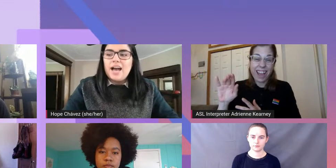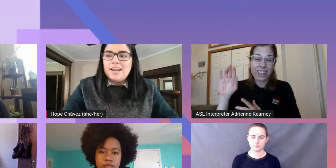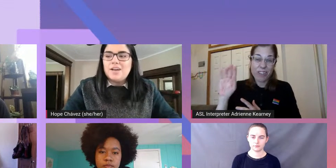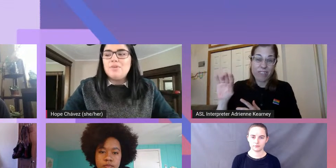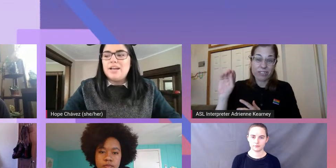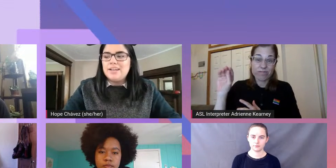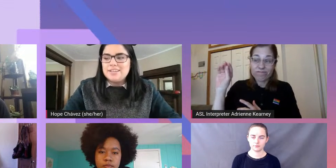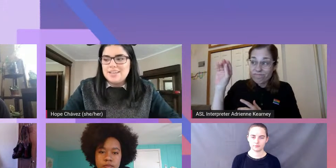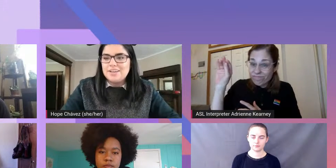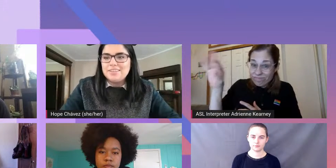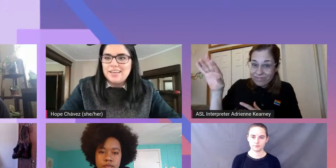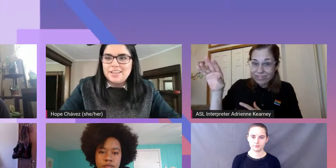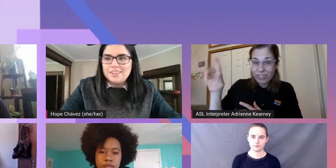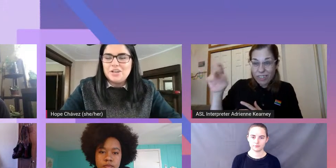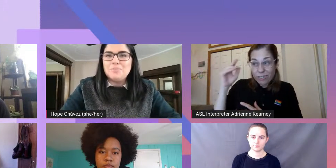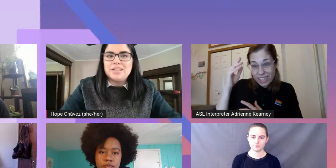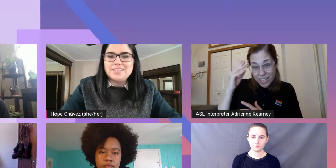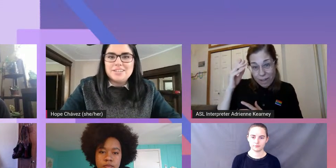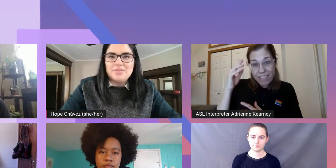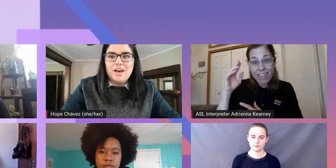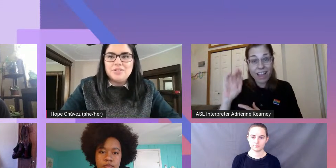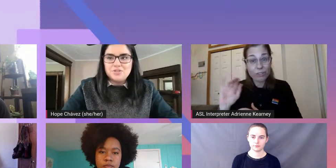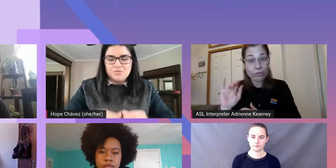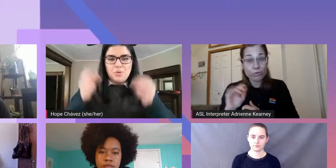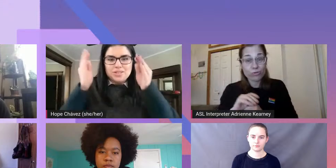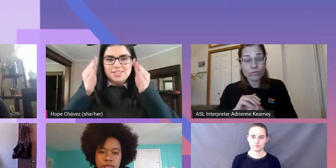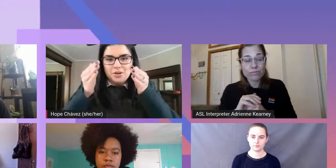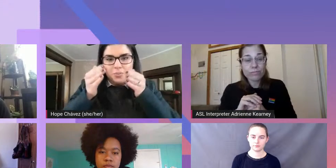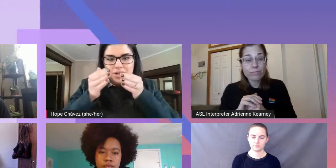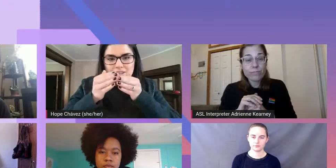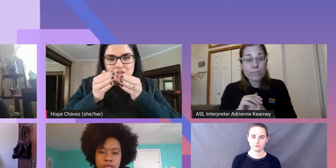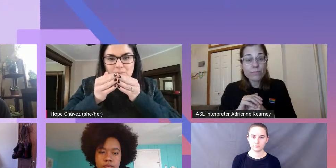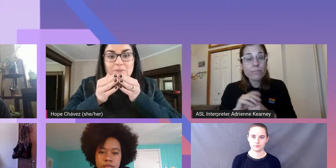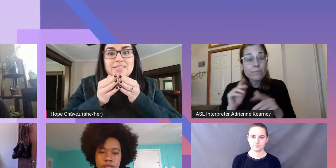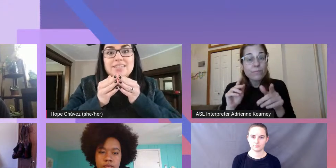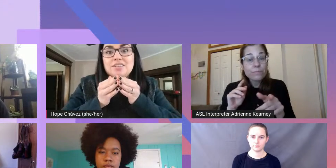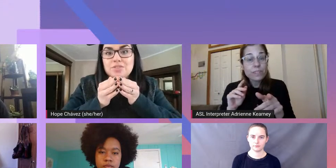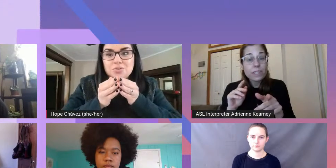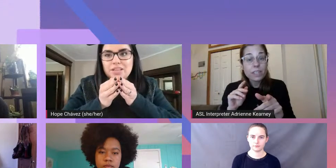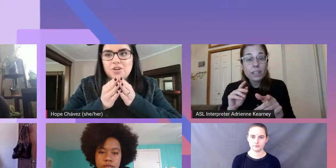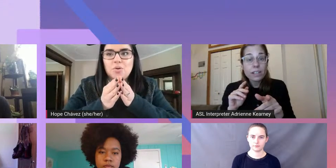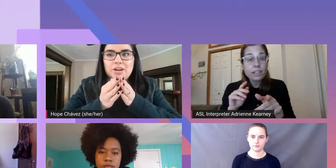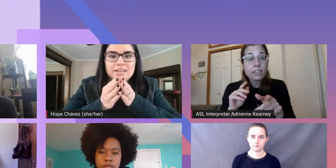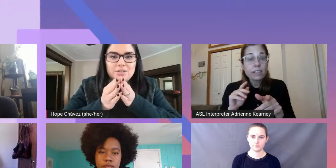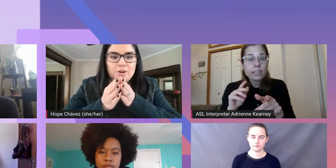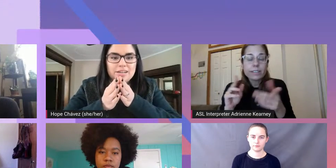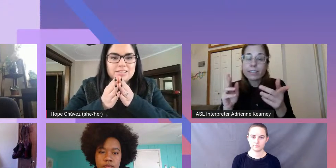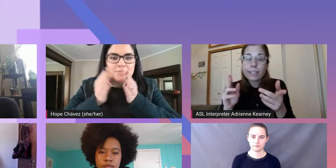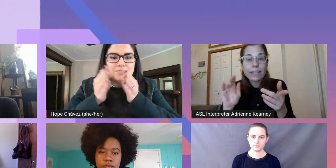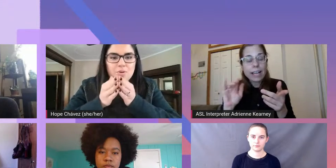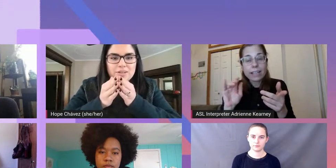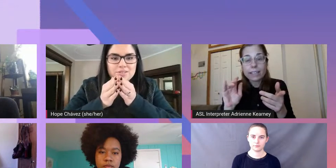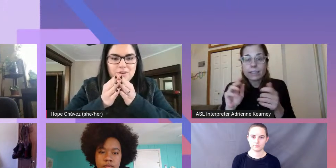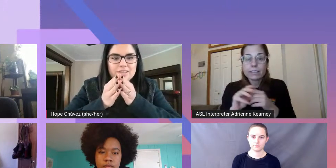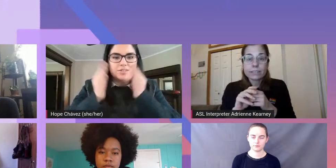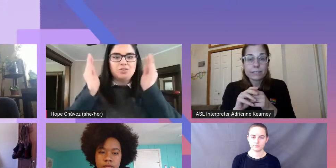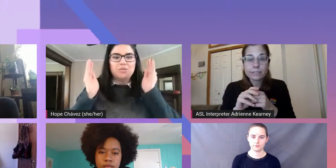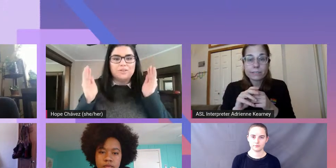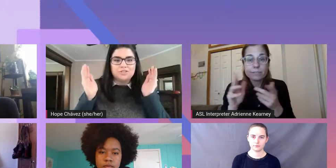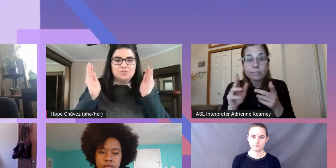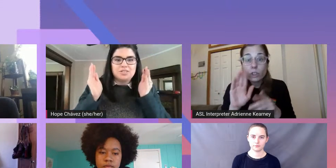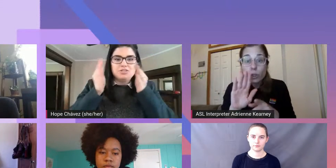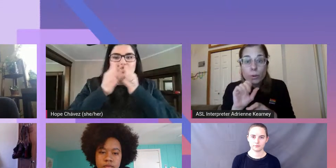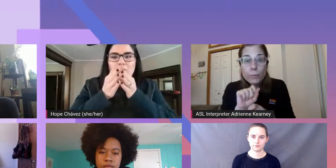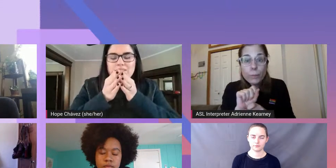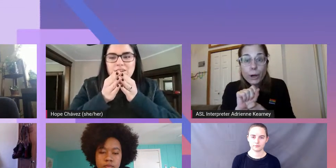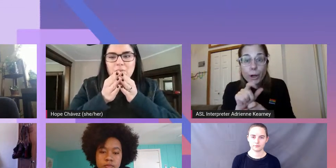like I recognize like the complexity of having to focus in on one issue, maybe as an individual, like your organizing work needs to be focused, right? So you